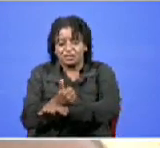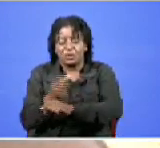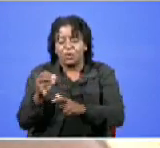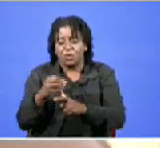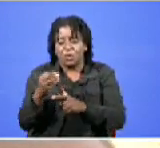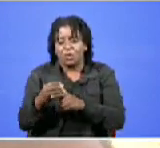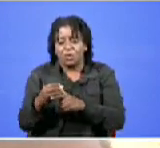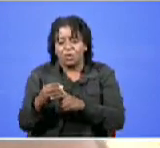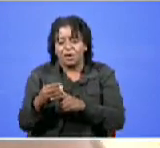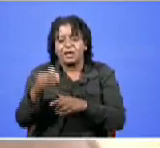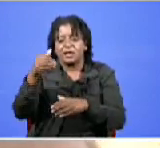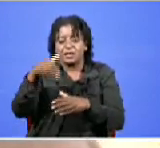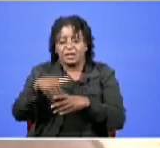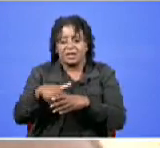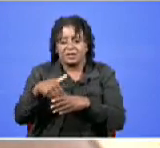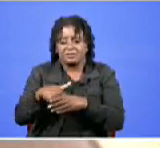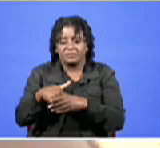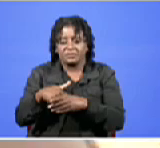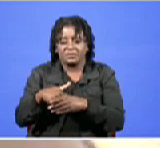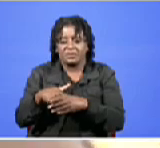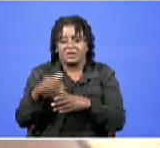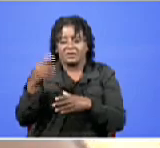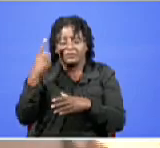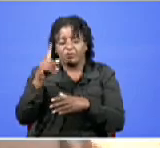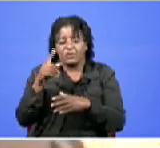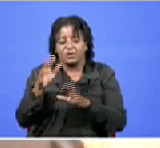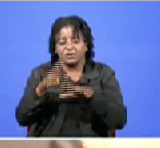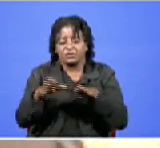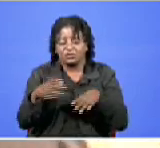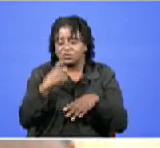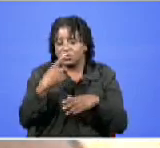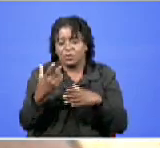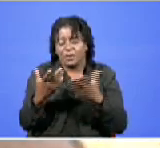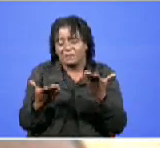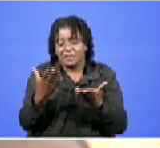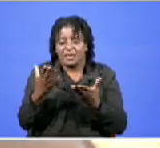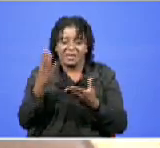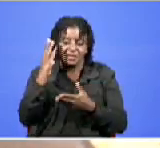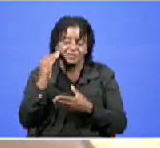of the vulnerable children who may be experiencing things that they cannot control.